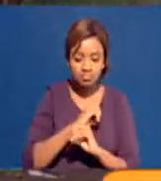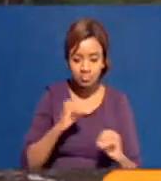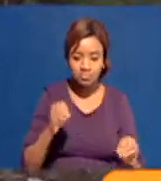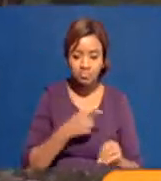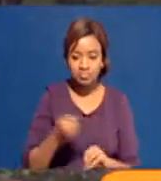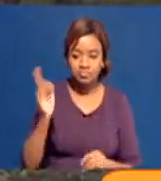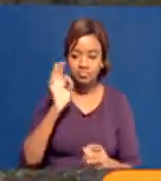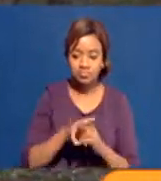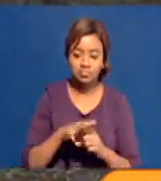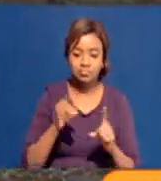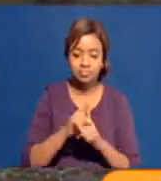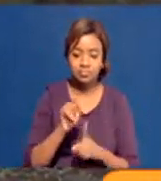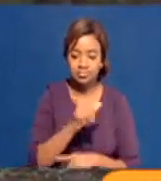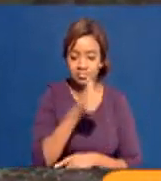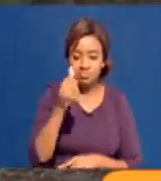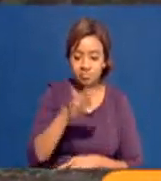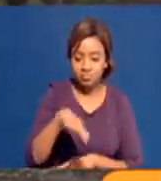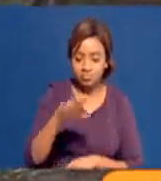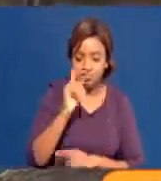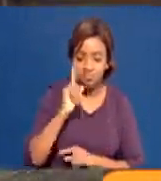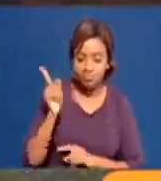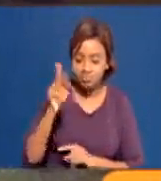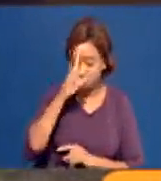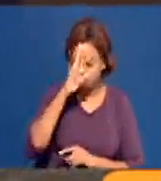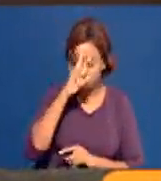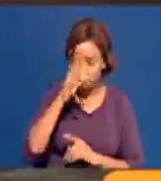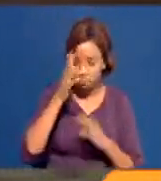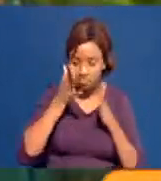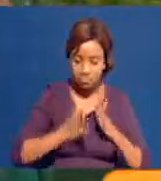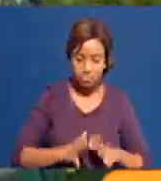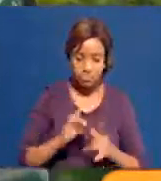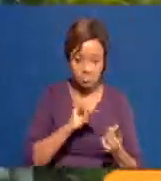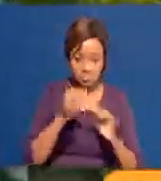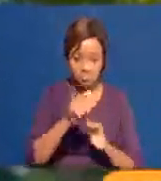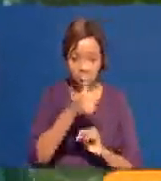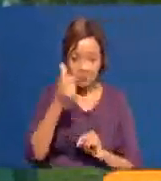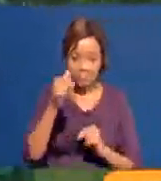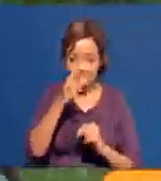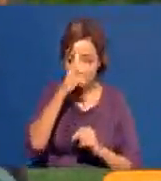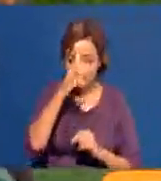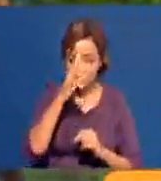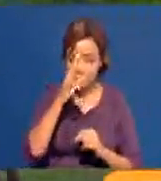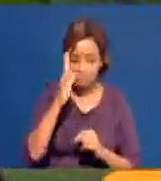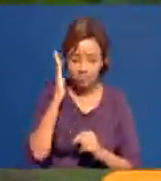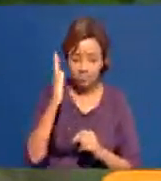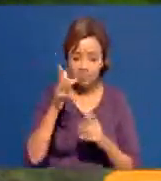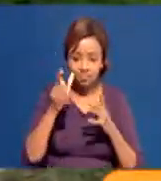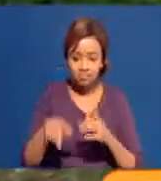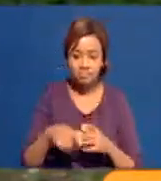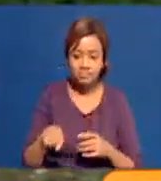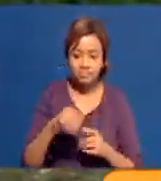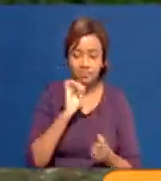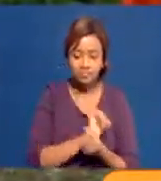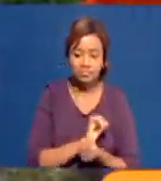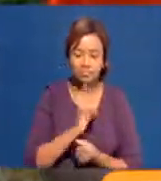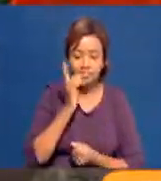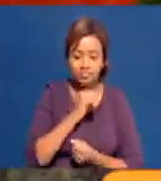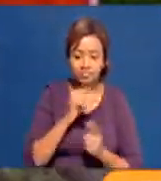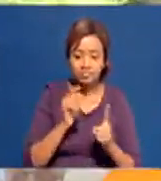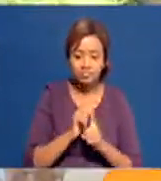in Muruka polling station, a prison officer who injured another security official was taken to custody. Well, in